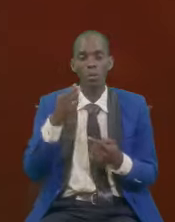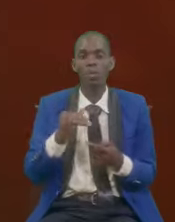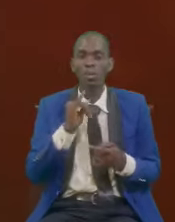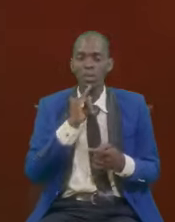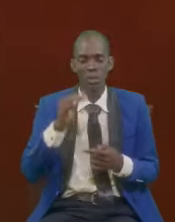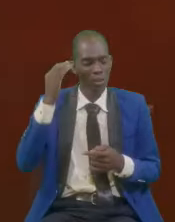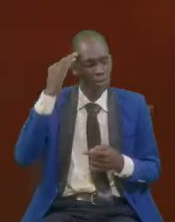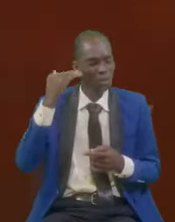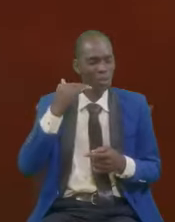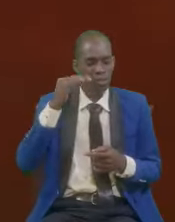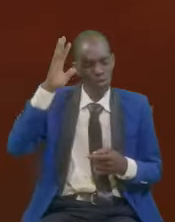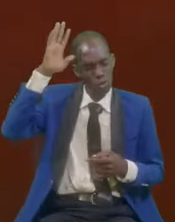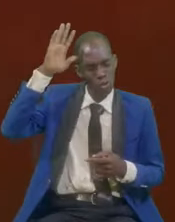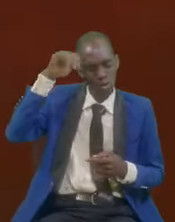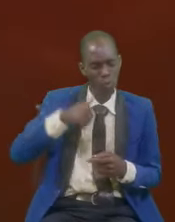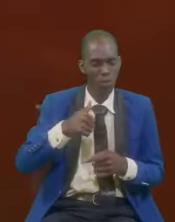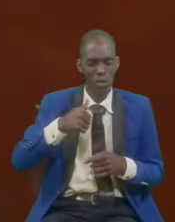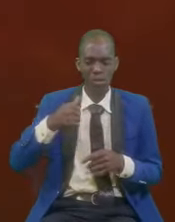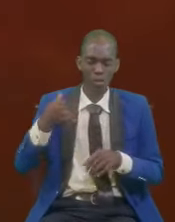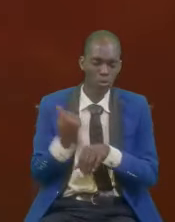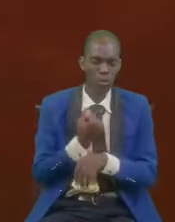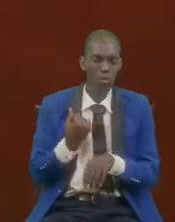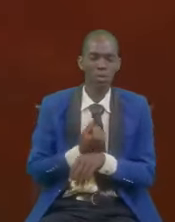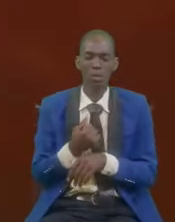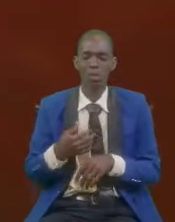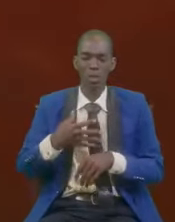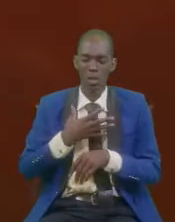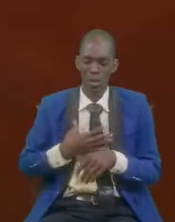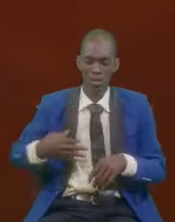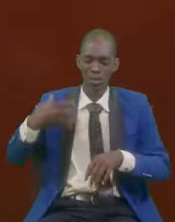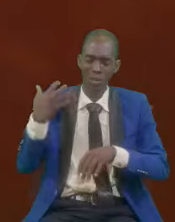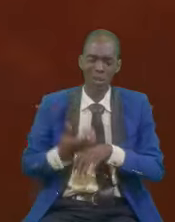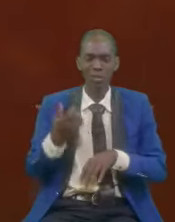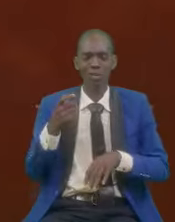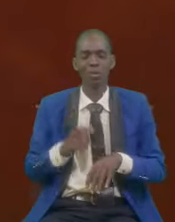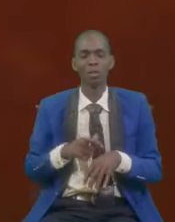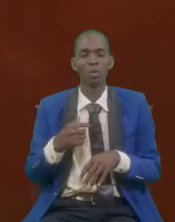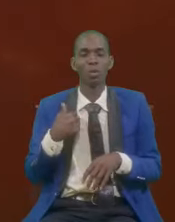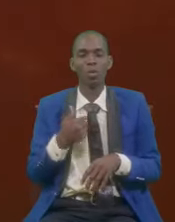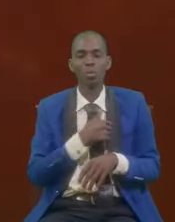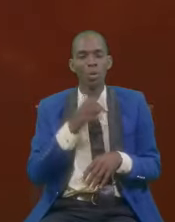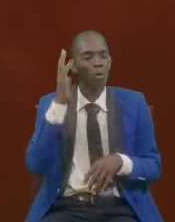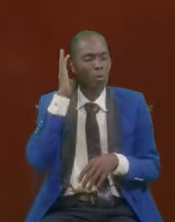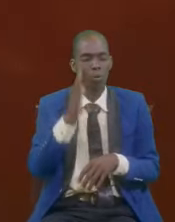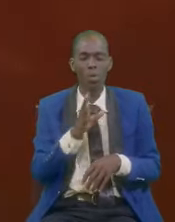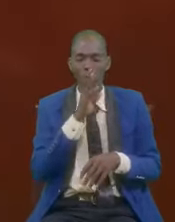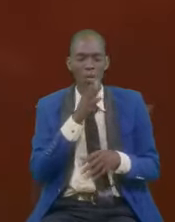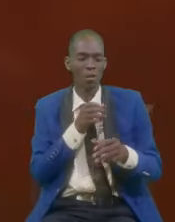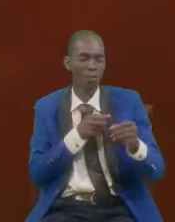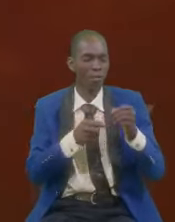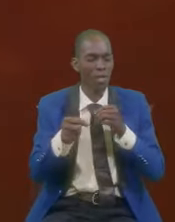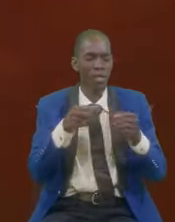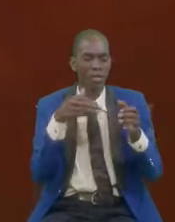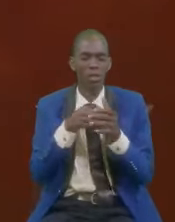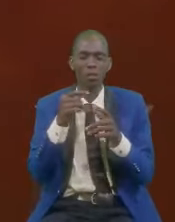headiness, stubbornness, stony heart, we will be fighting against the word of God, arguing